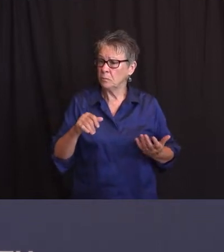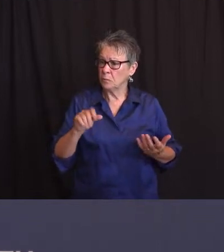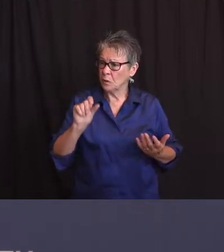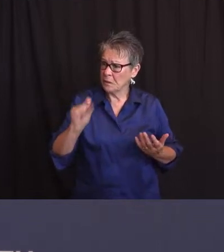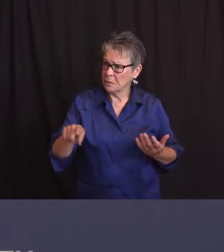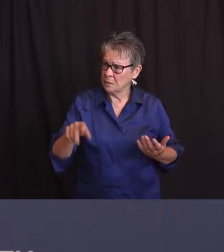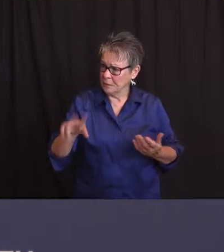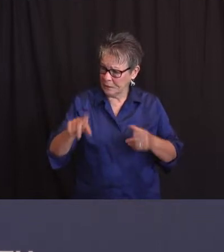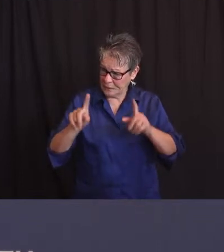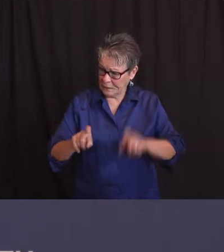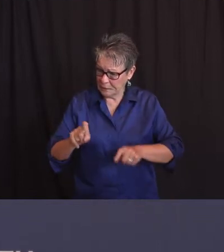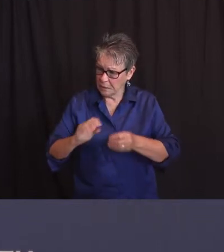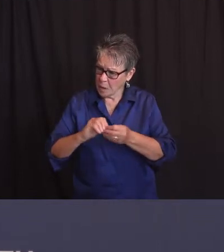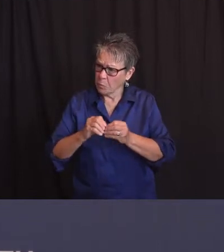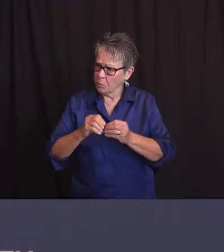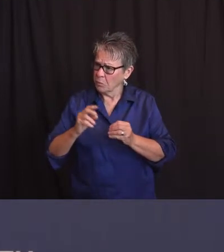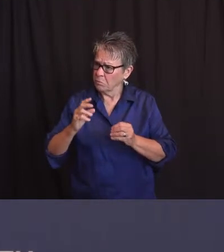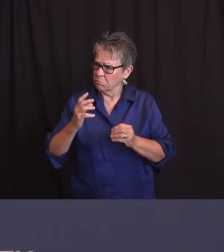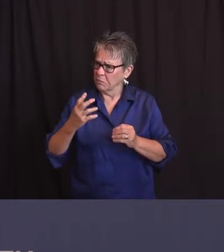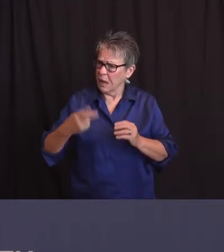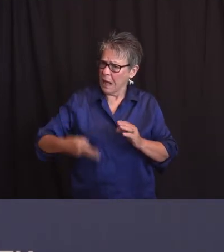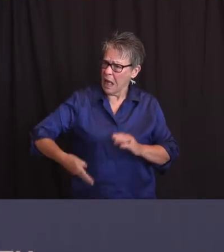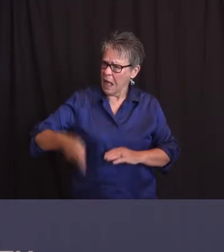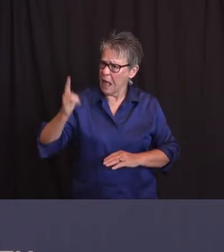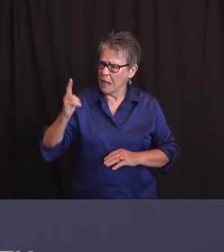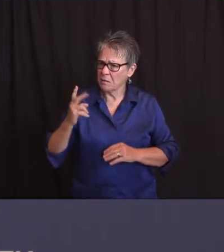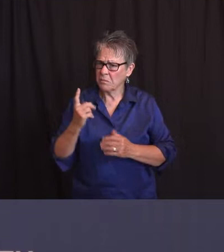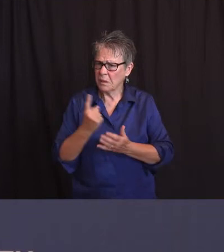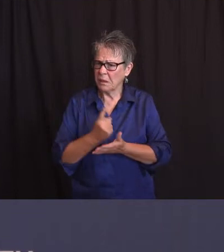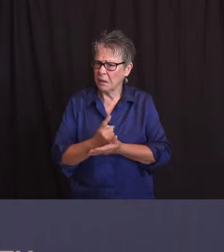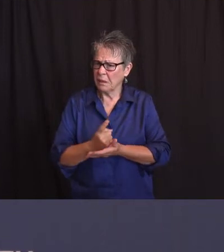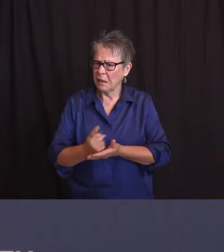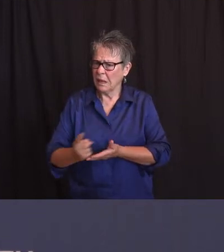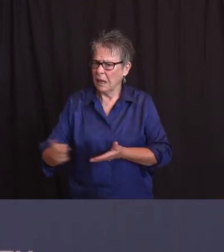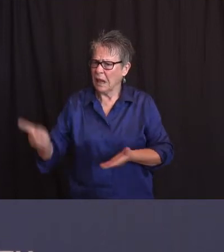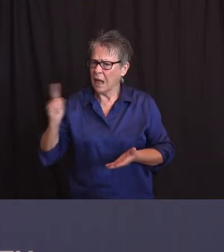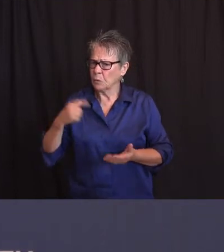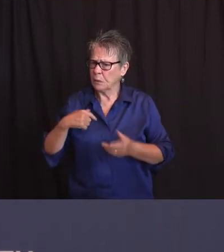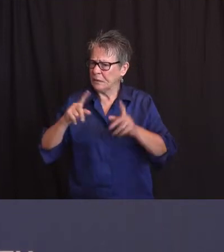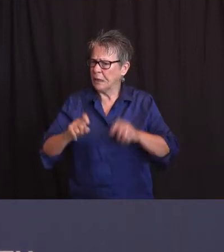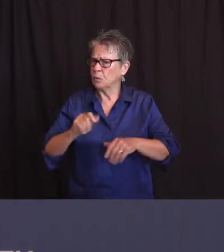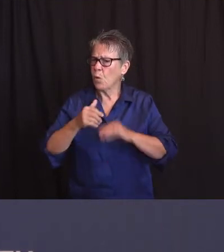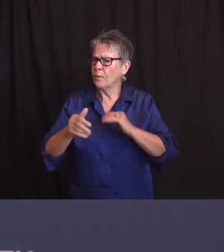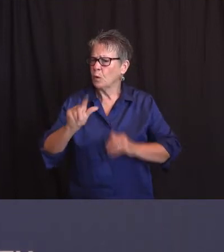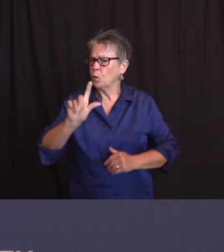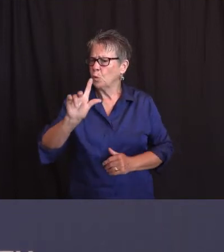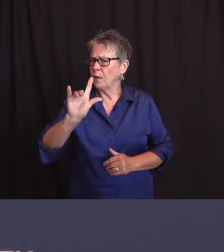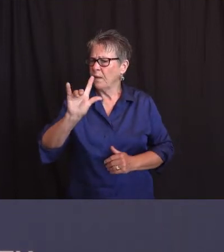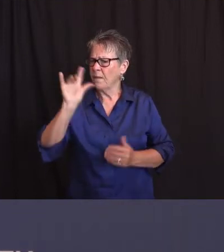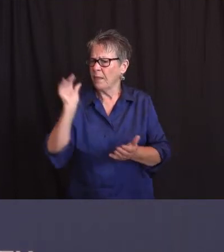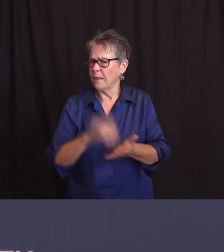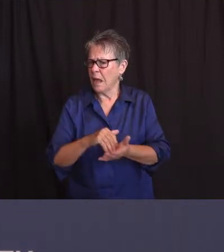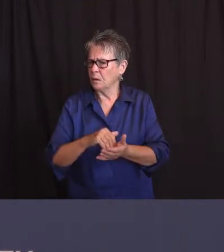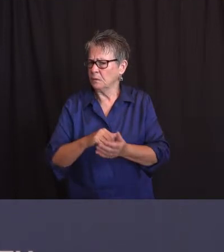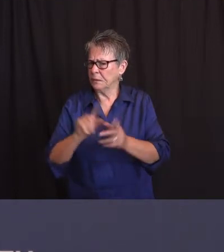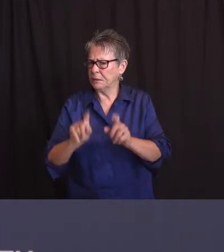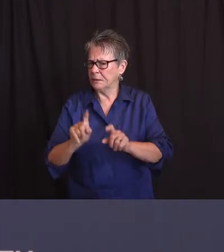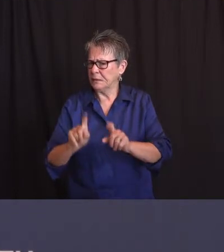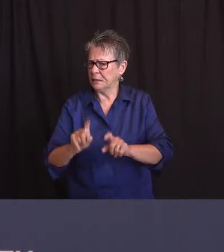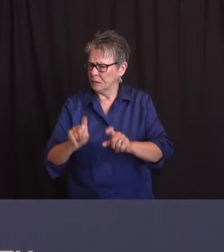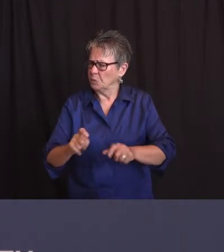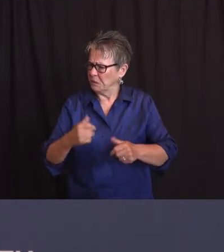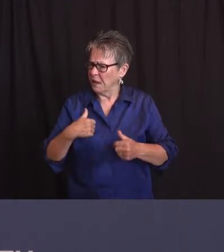25,433 tests. It's running the mid to high 20,000s a day